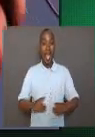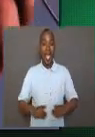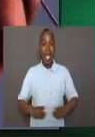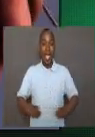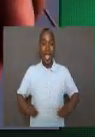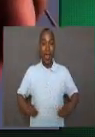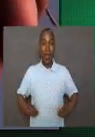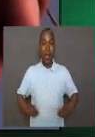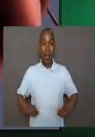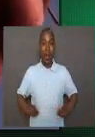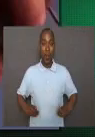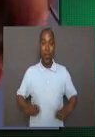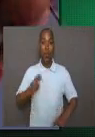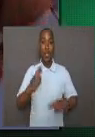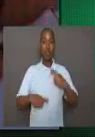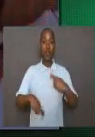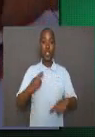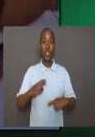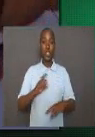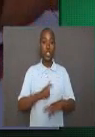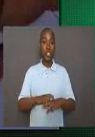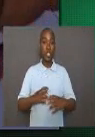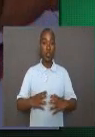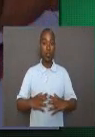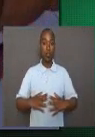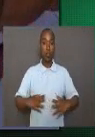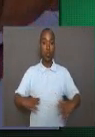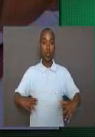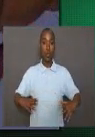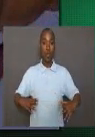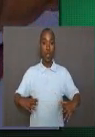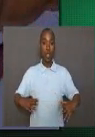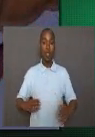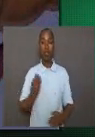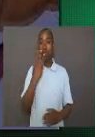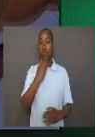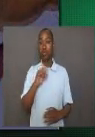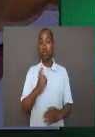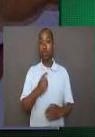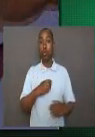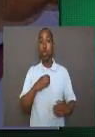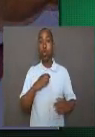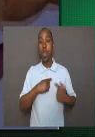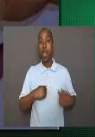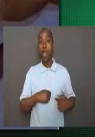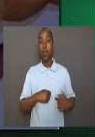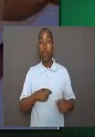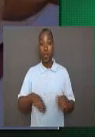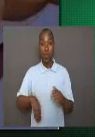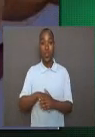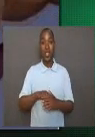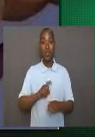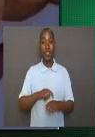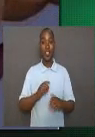contract during respiration, as well as the beating of the heart, require